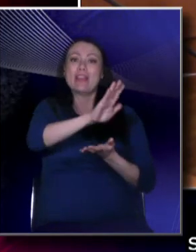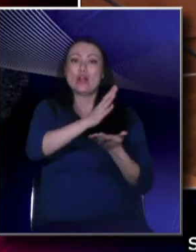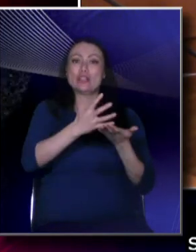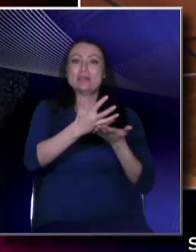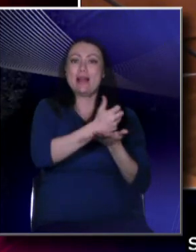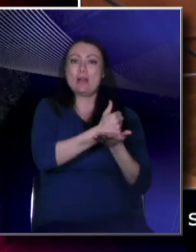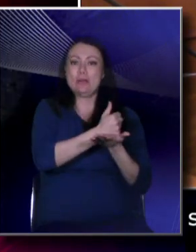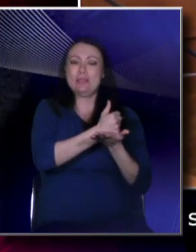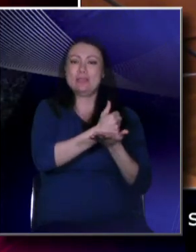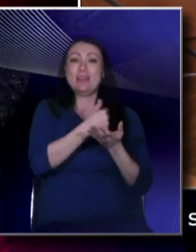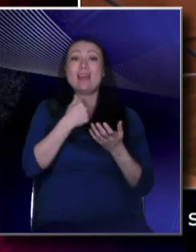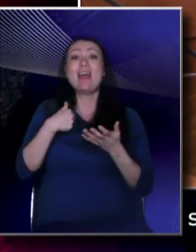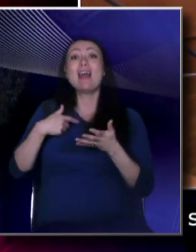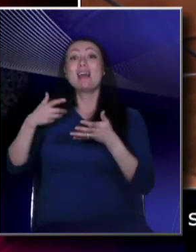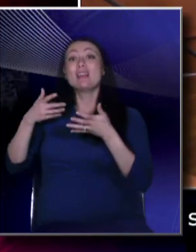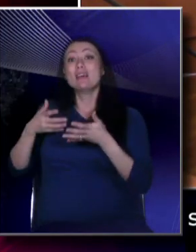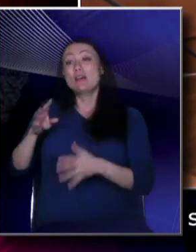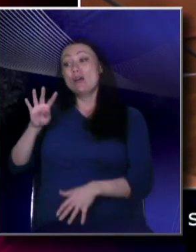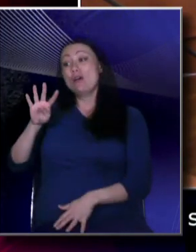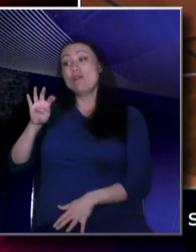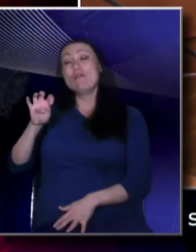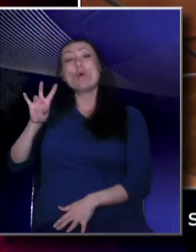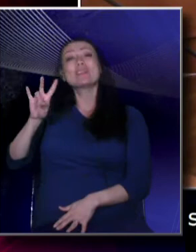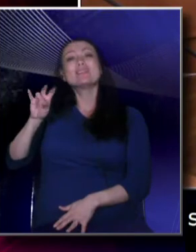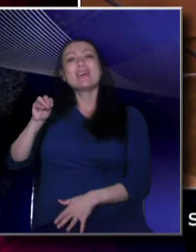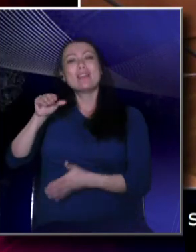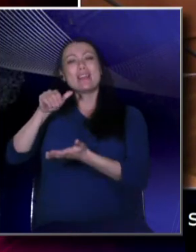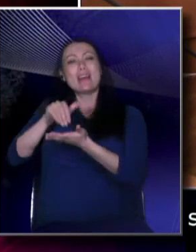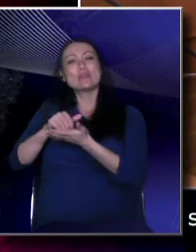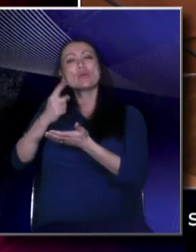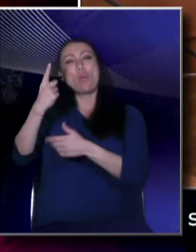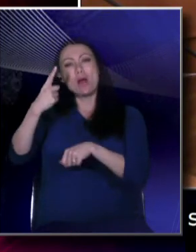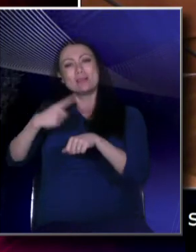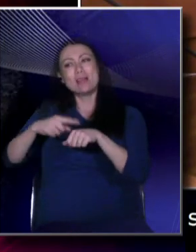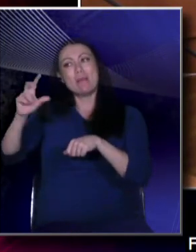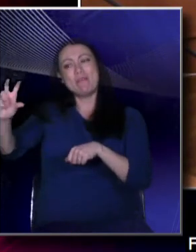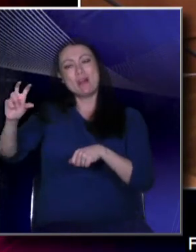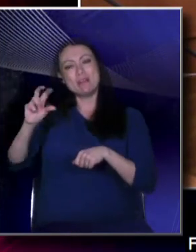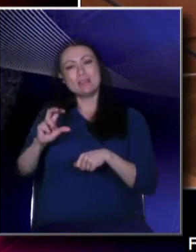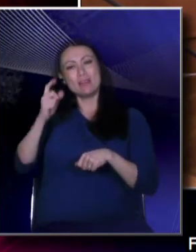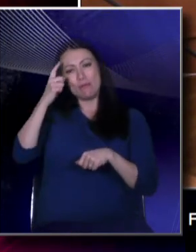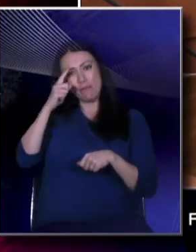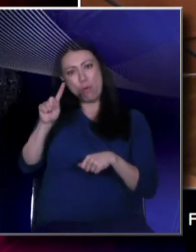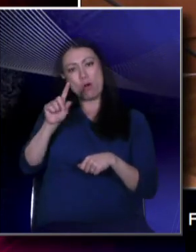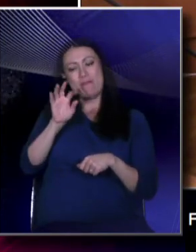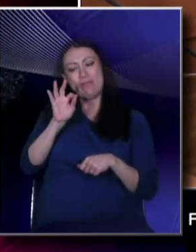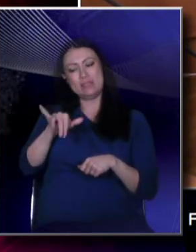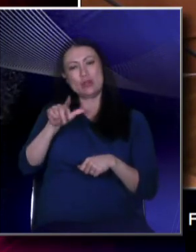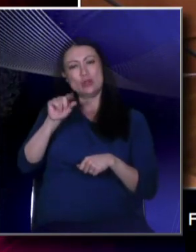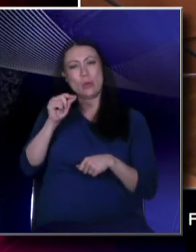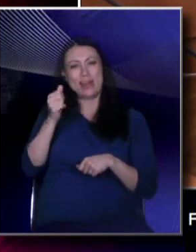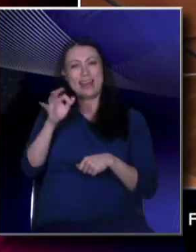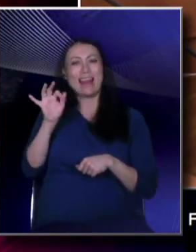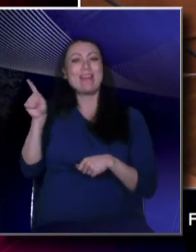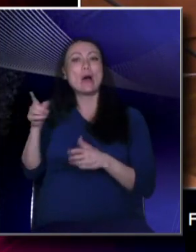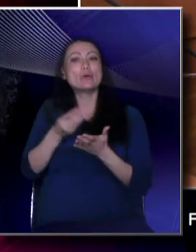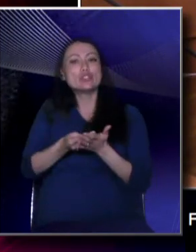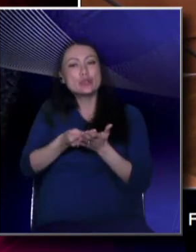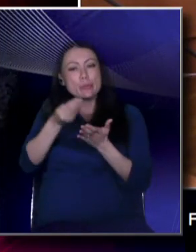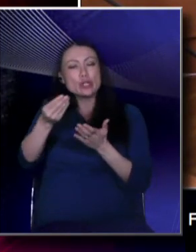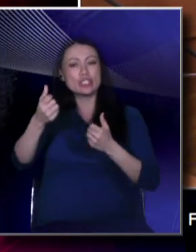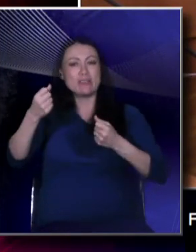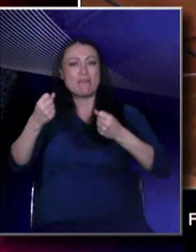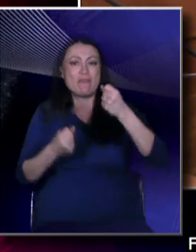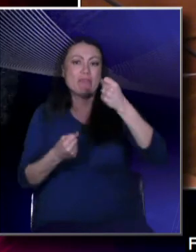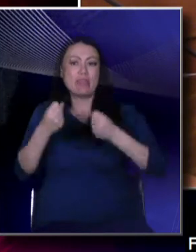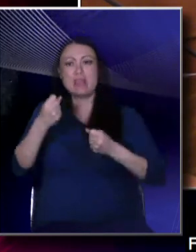and the $470,000 was just one-time funding in fiscal year 2019, and that was to purchase the fleet vehicles